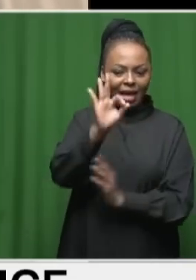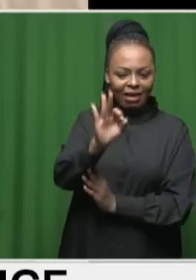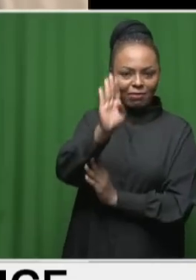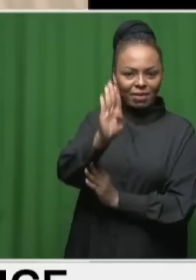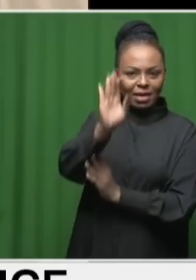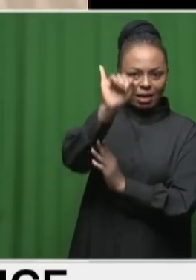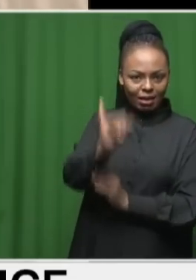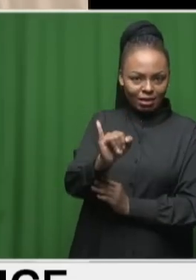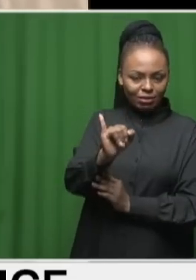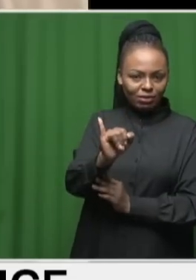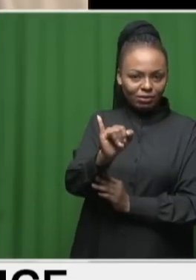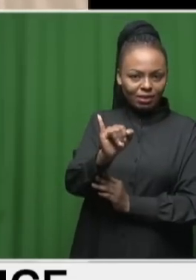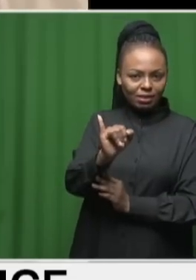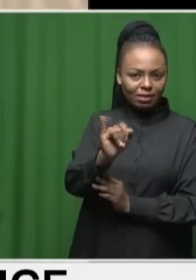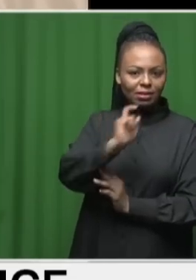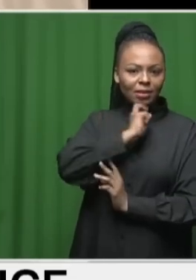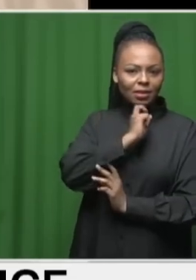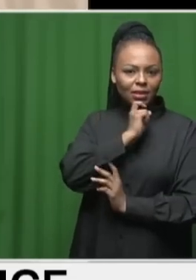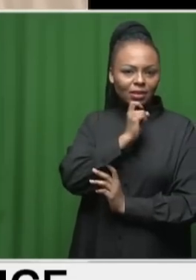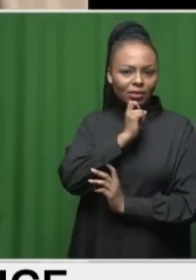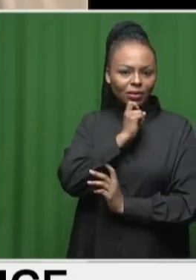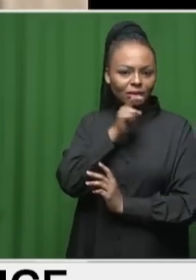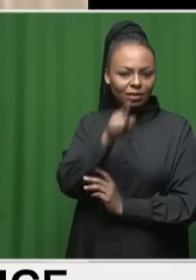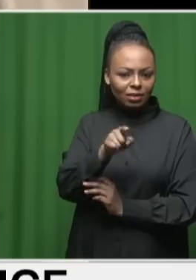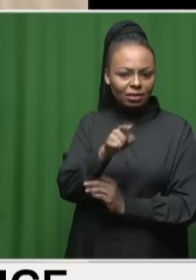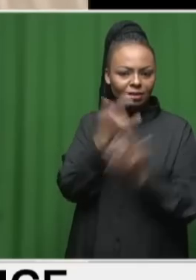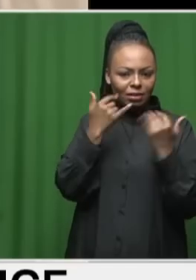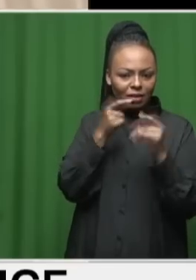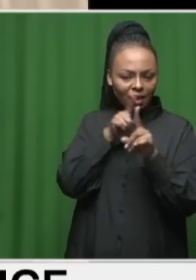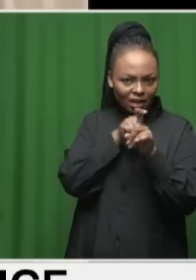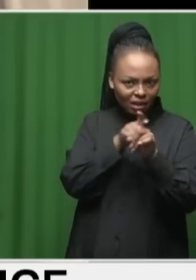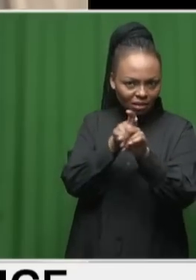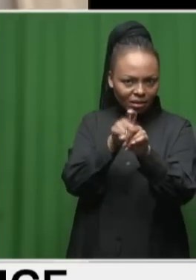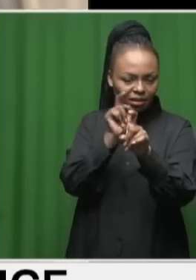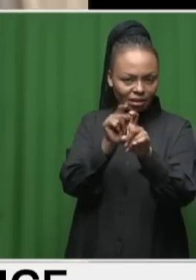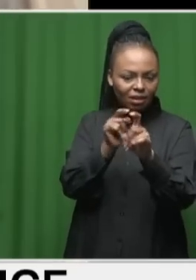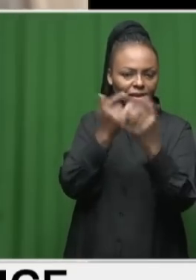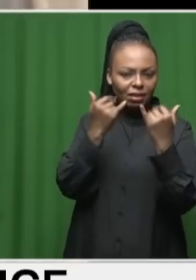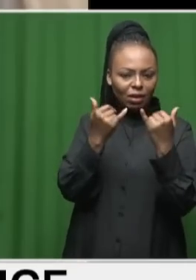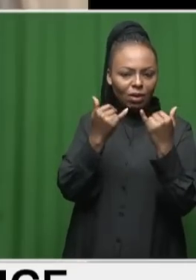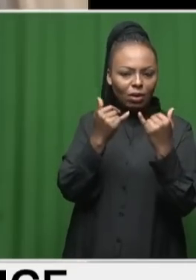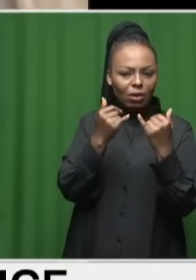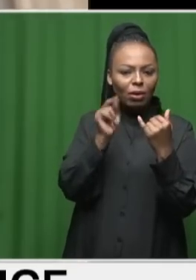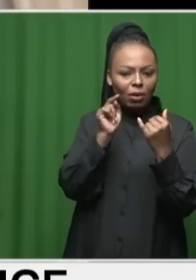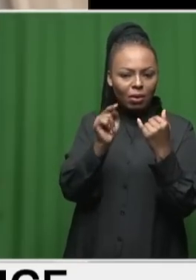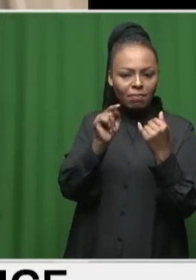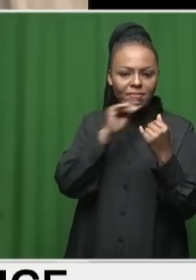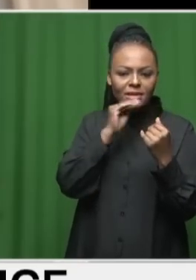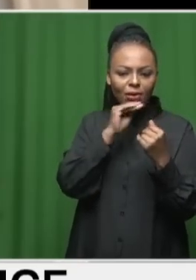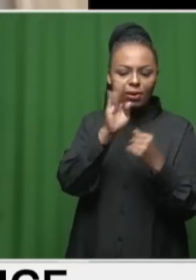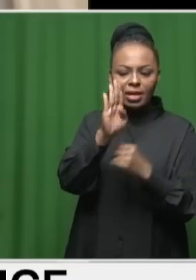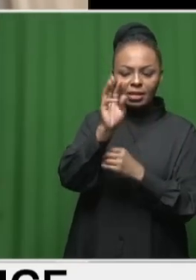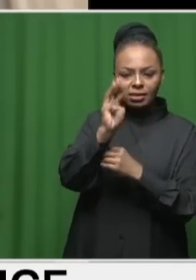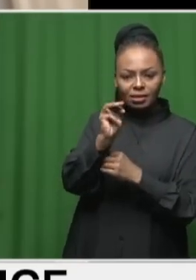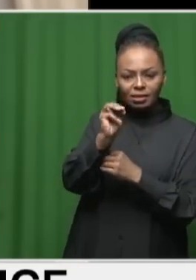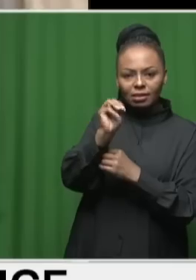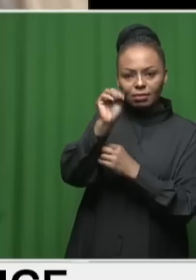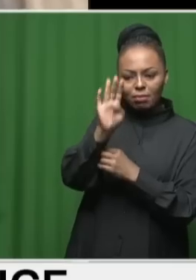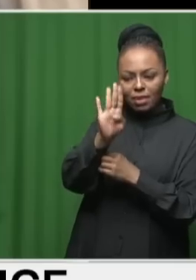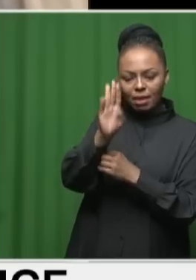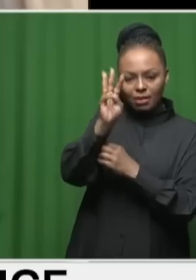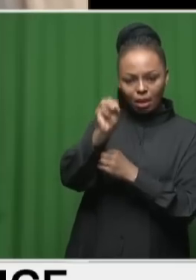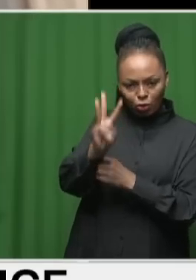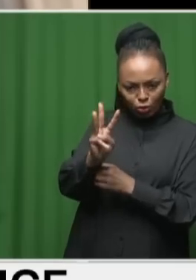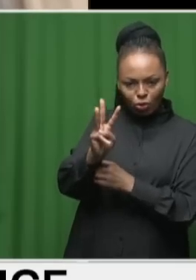use hackers, old hackers, to catch new hackers. Car places like BMW and Mercedes, I know for a